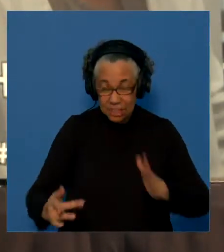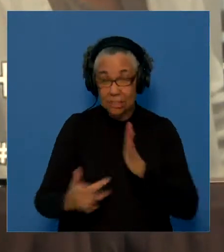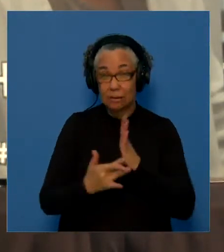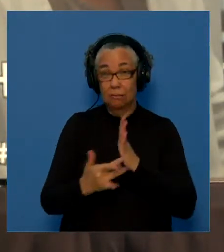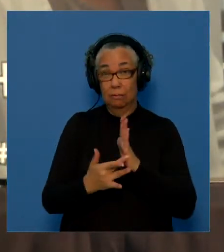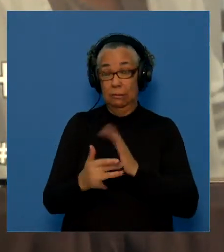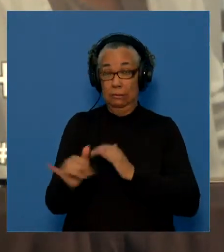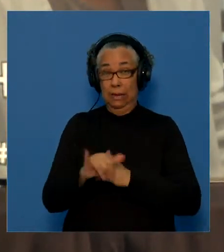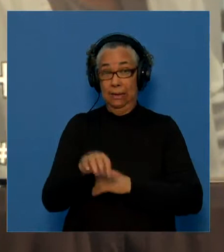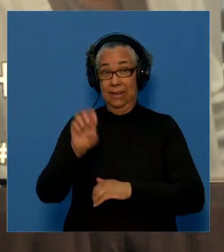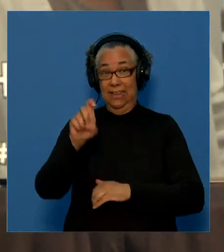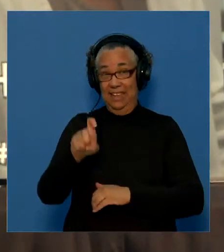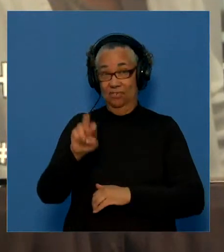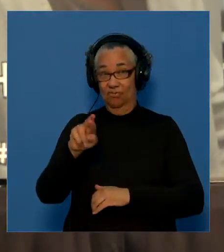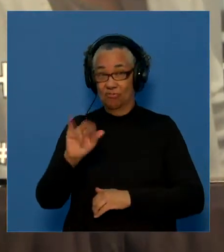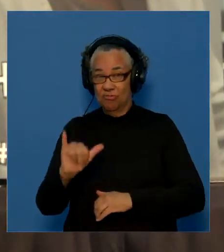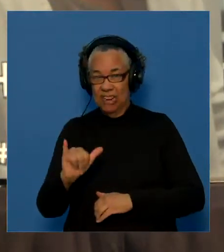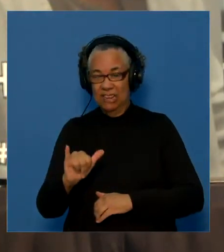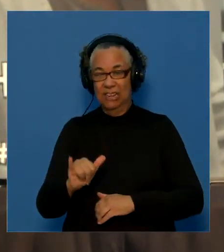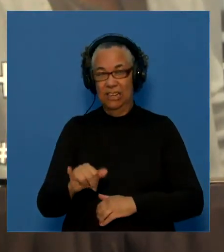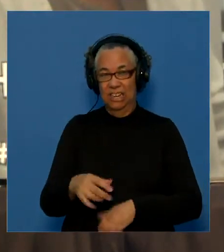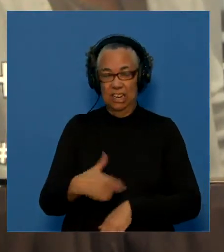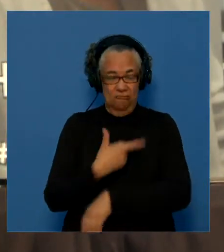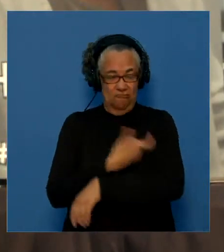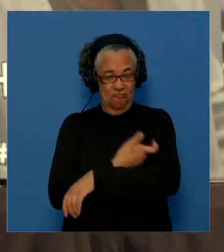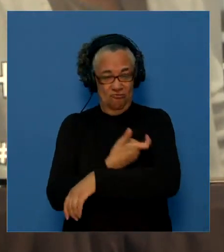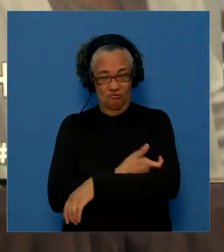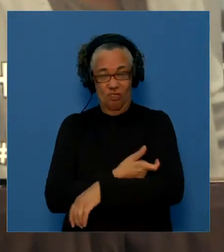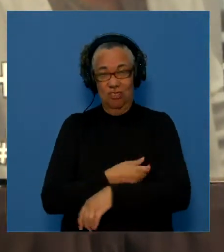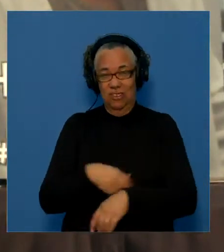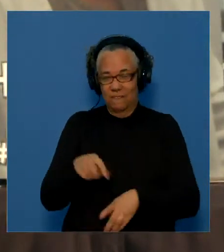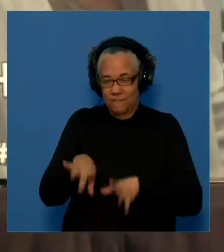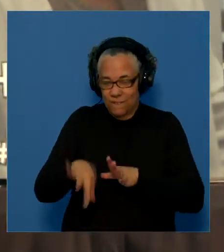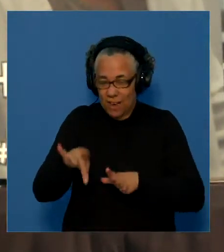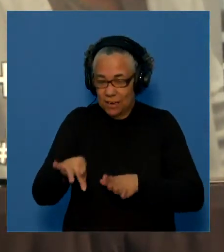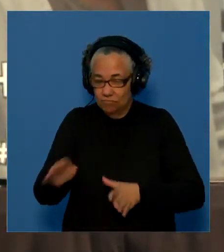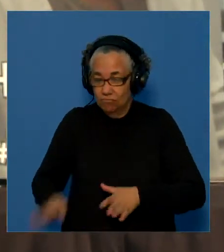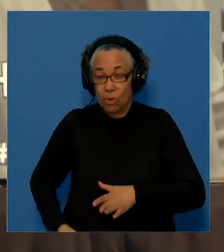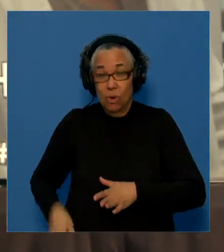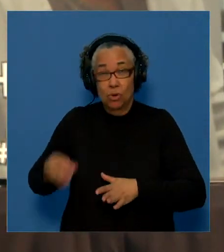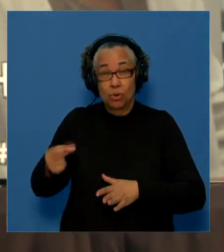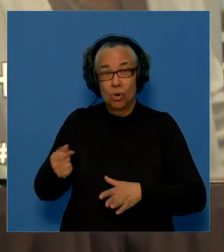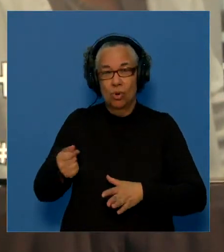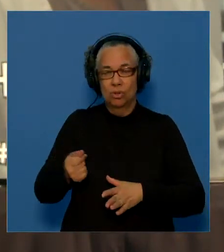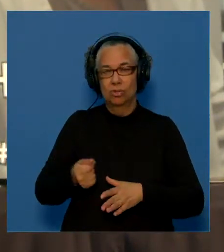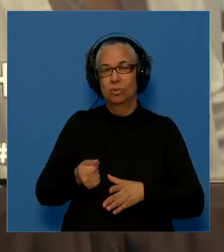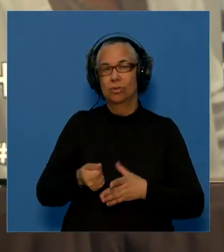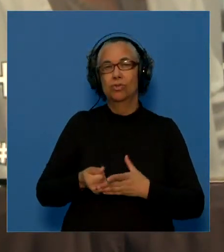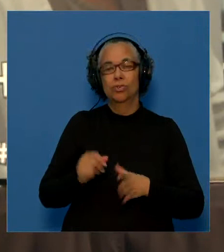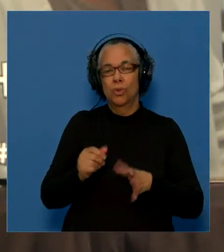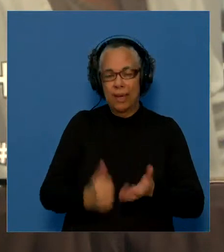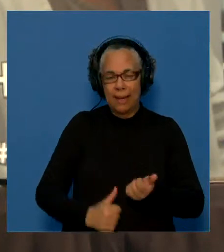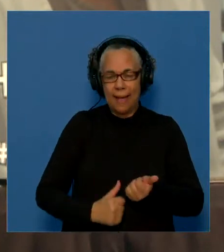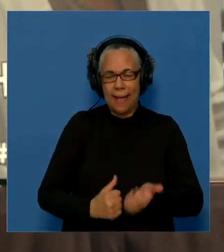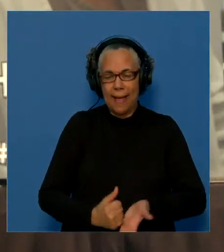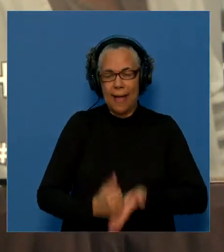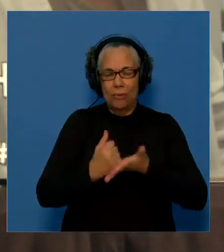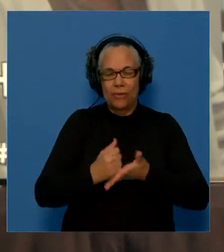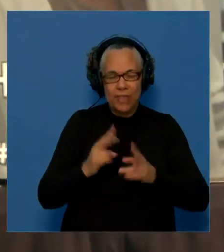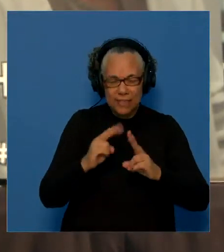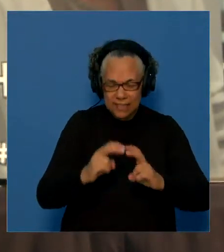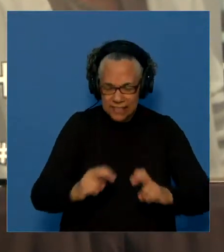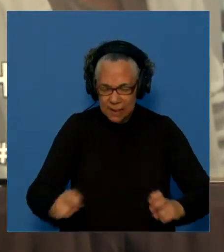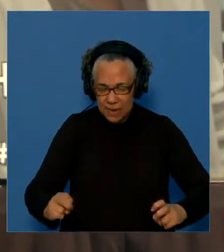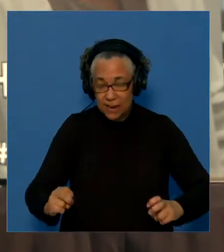as X-ray, drug detector dogs to assist in the examination of arriving packages and